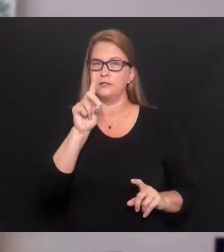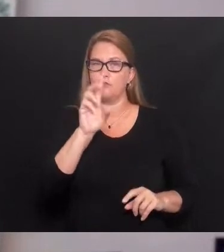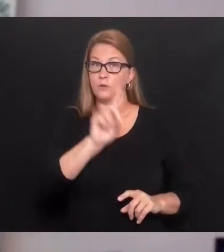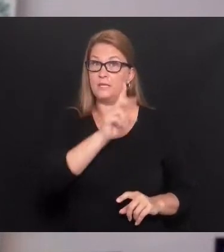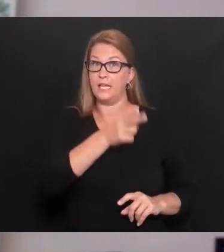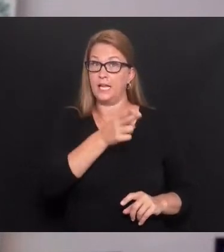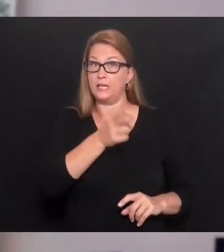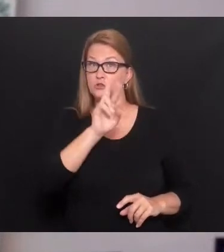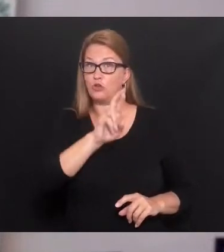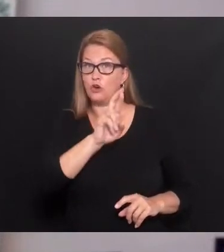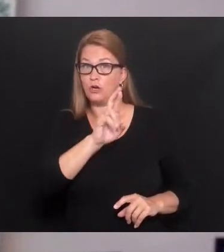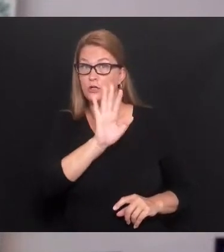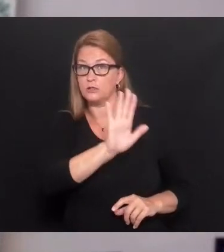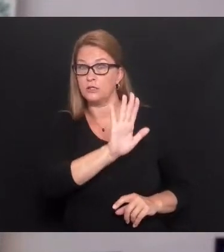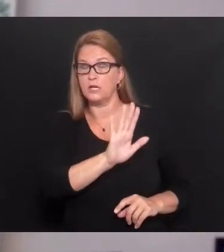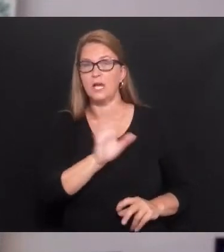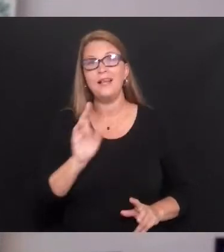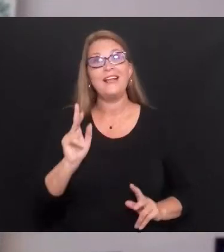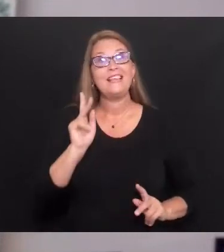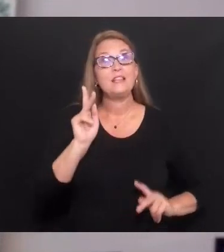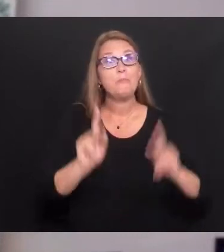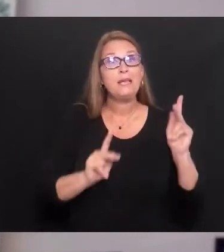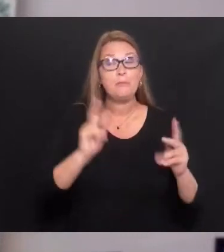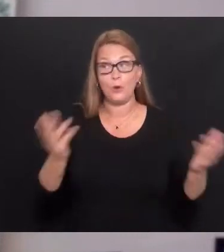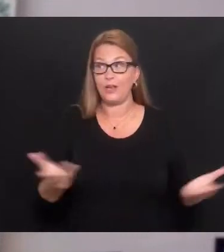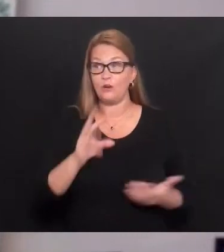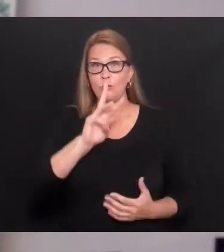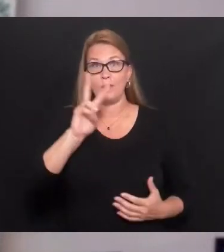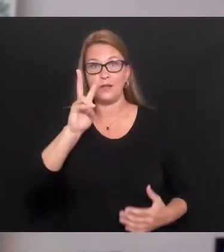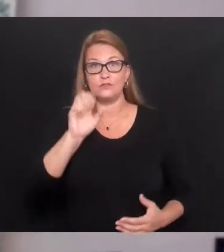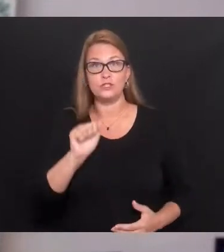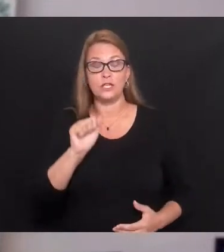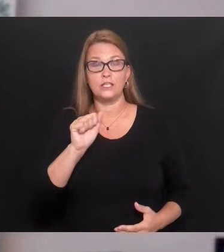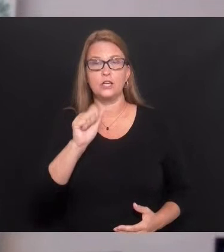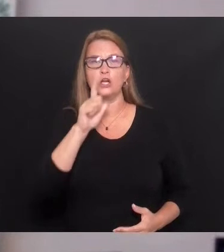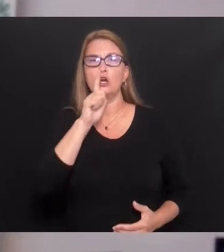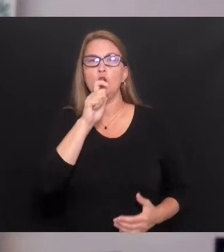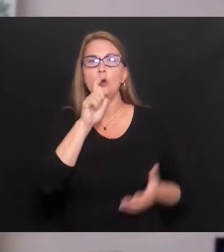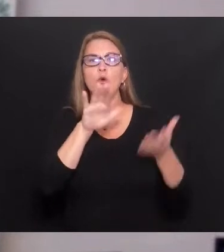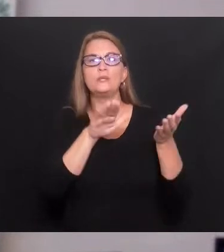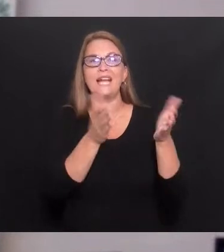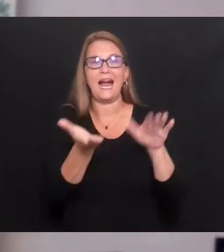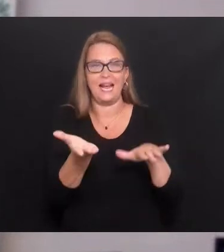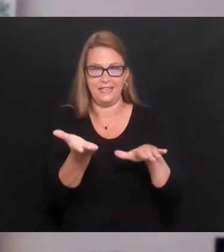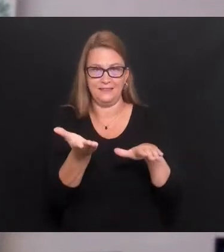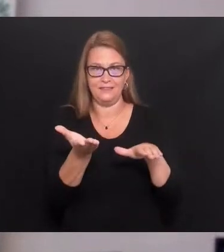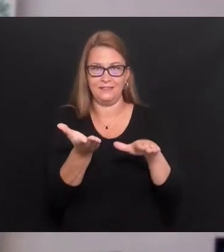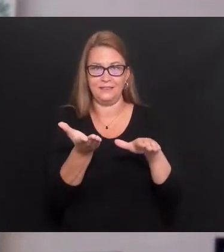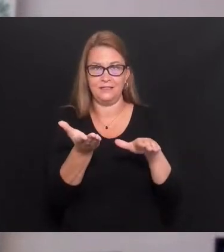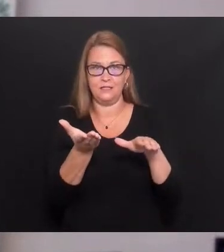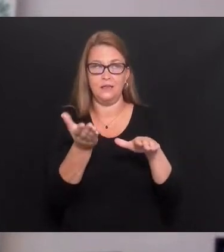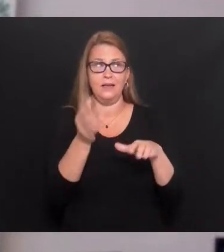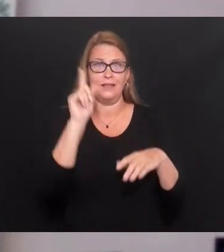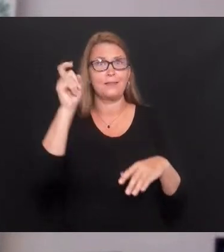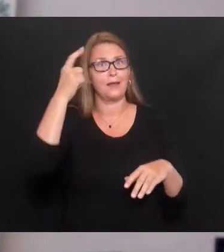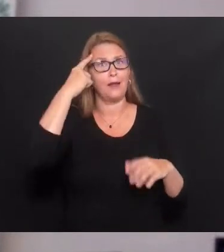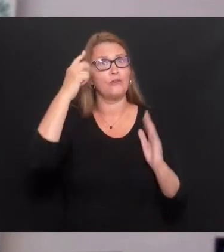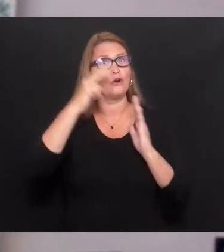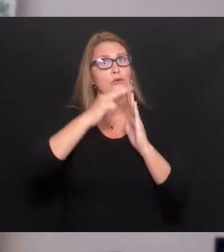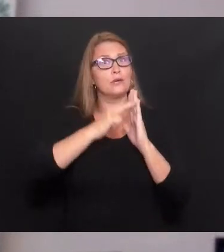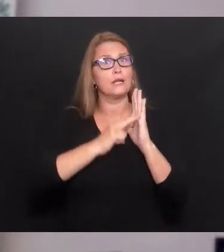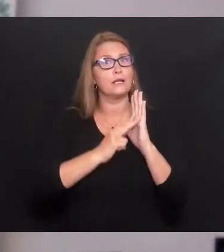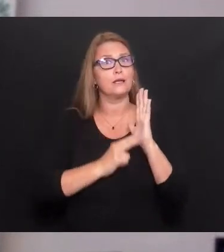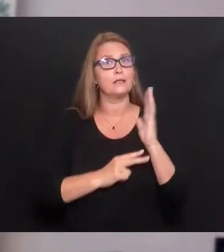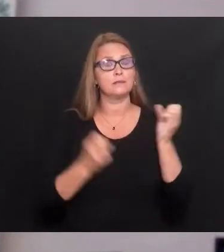in people who have died in West Virginia, and the governor is reading a lot of names at every press brief, which we very